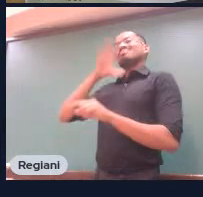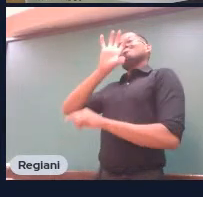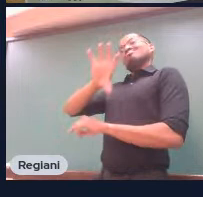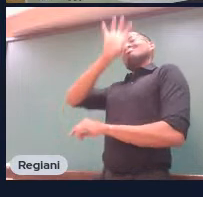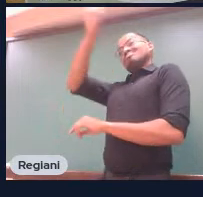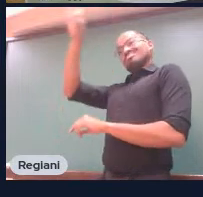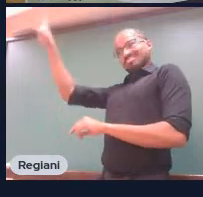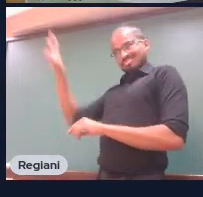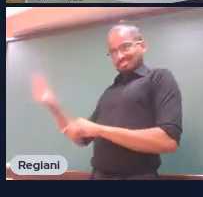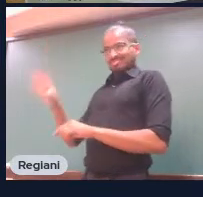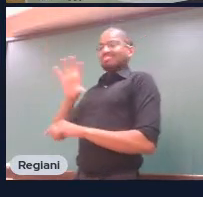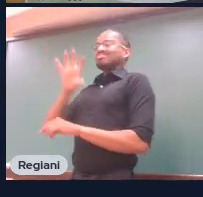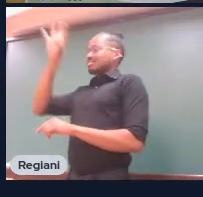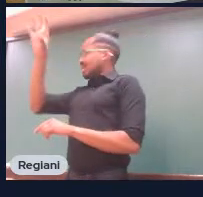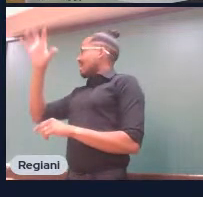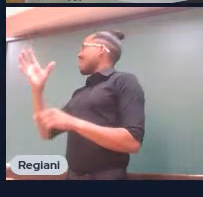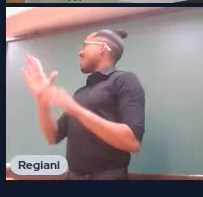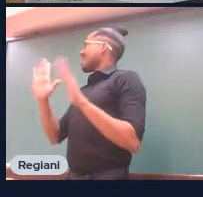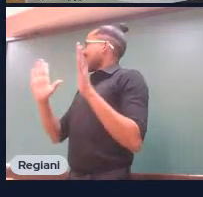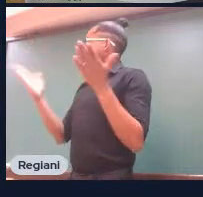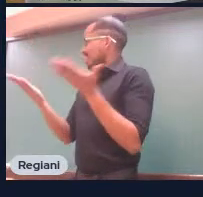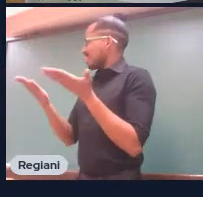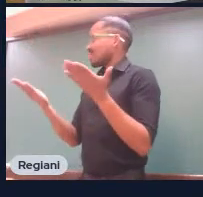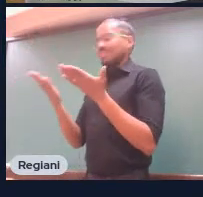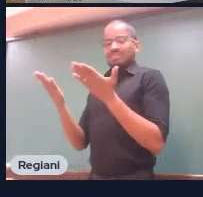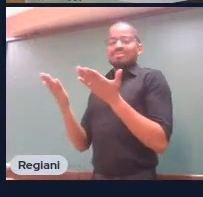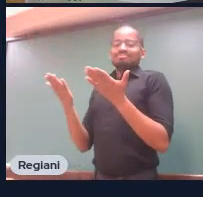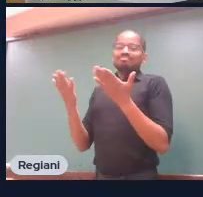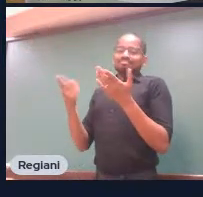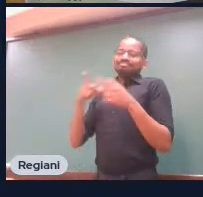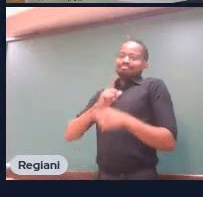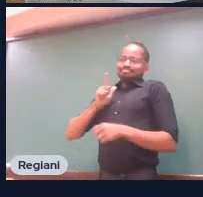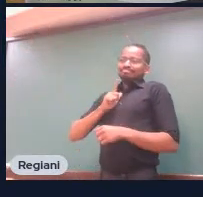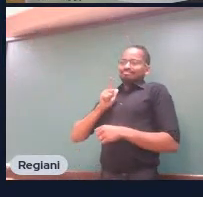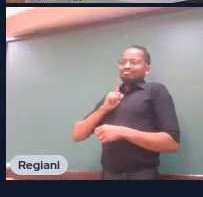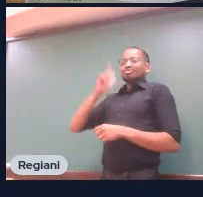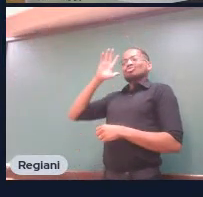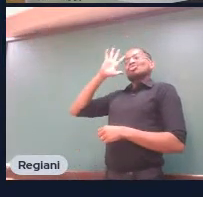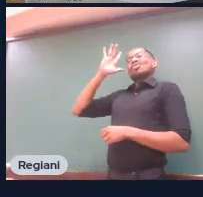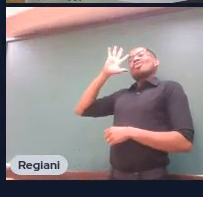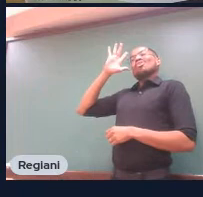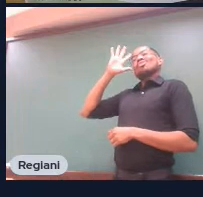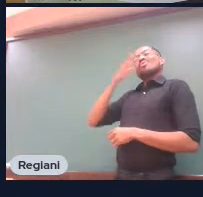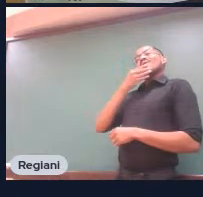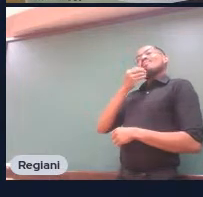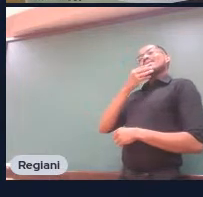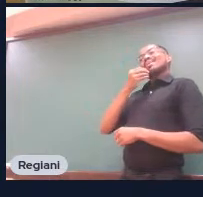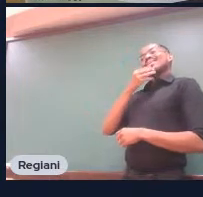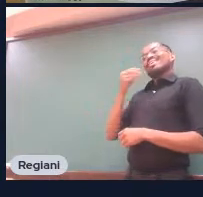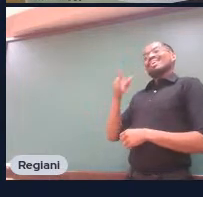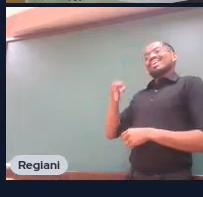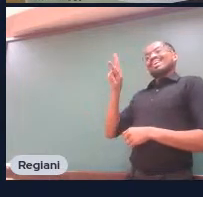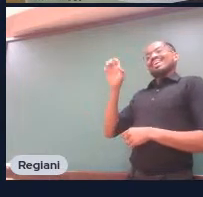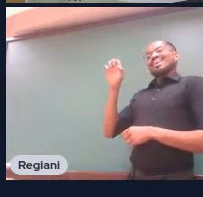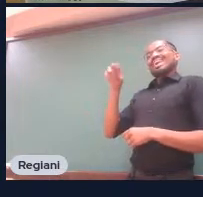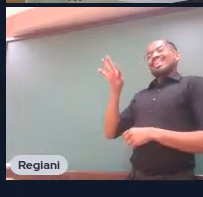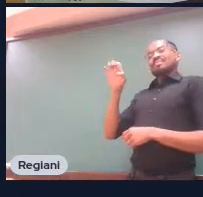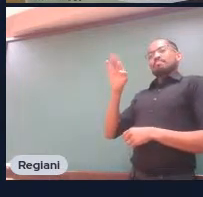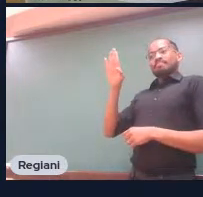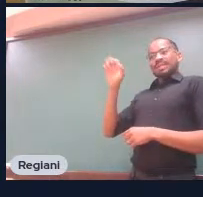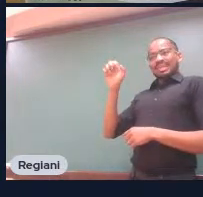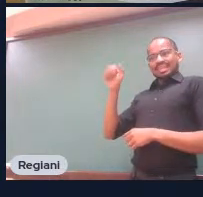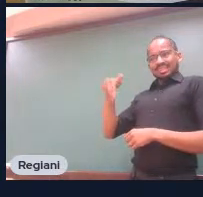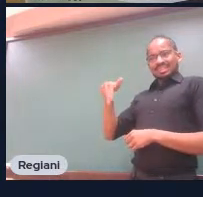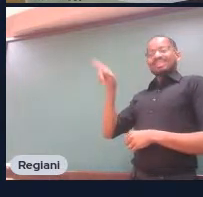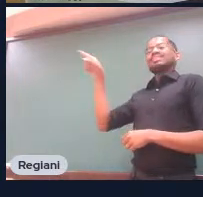dream of Ilan Kerneman. I also had a dream. He called it PeopleX, I called it PangeaLex, but in the end